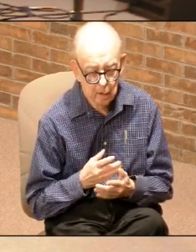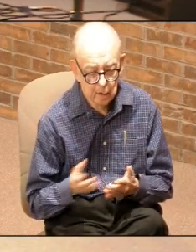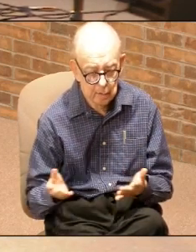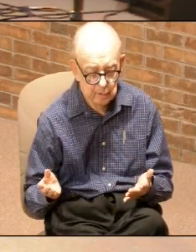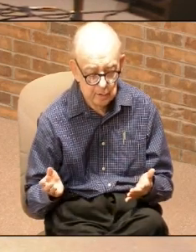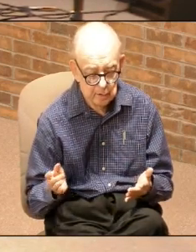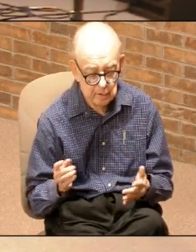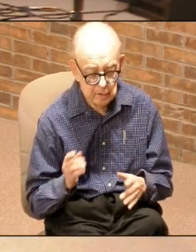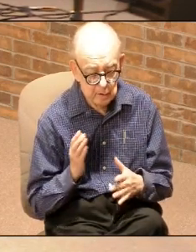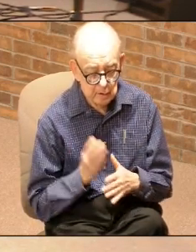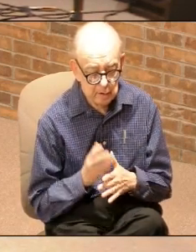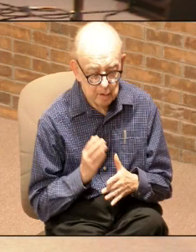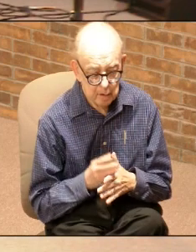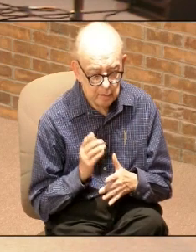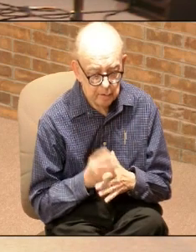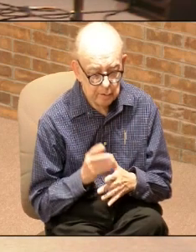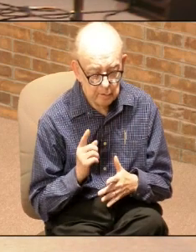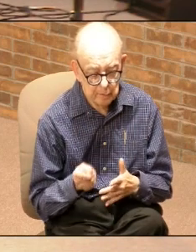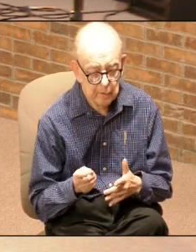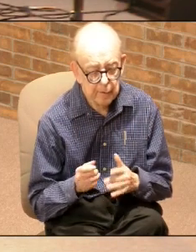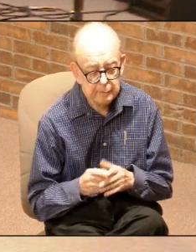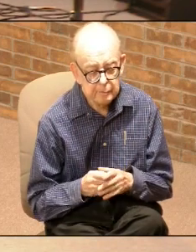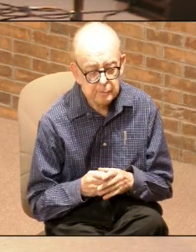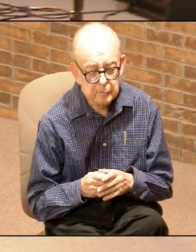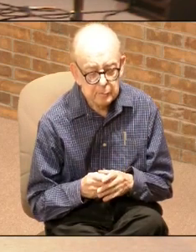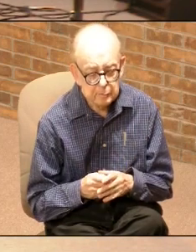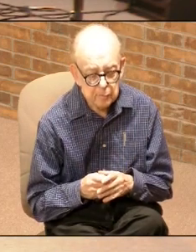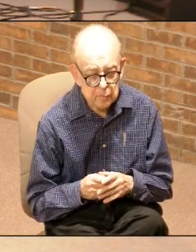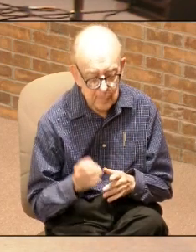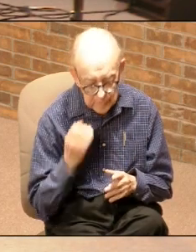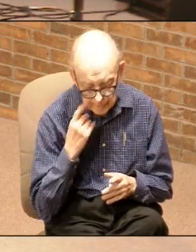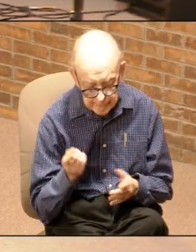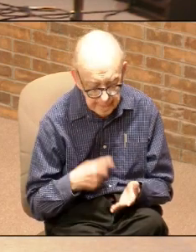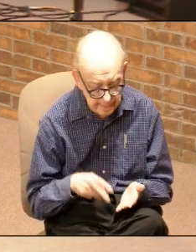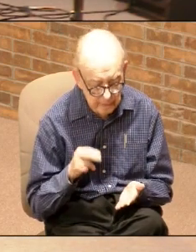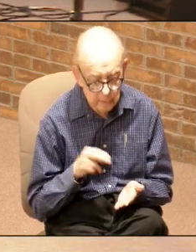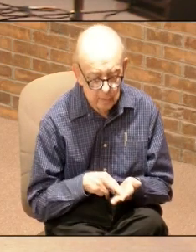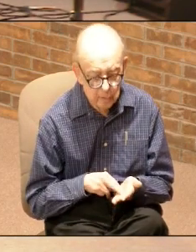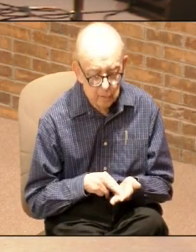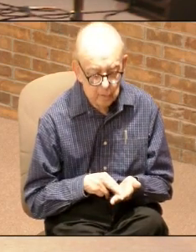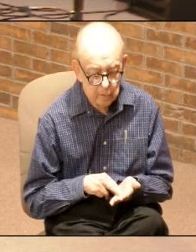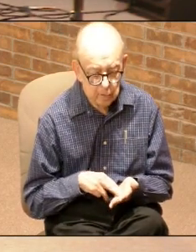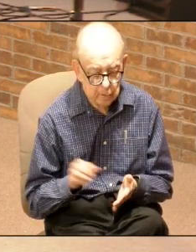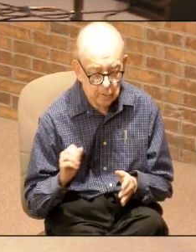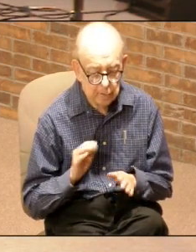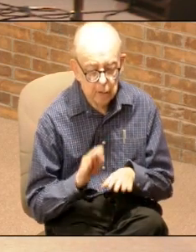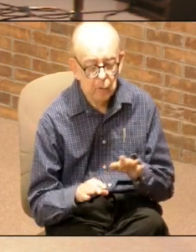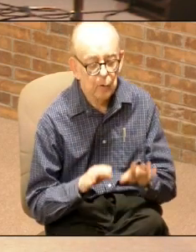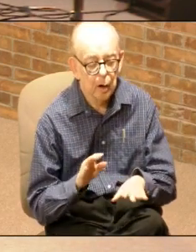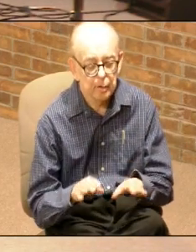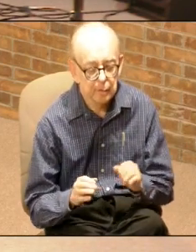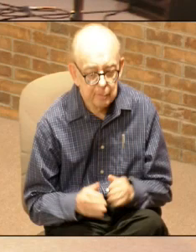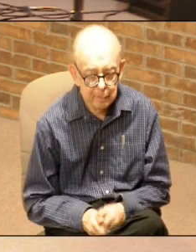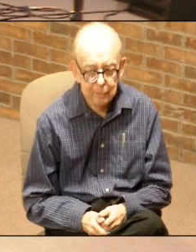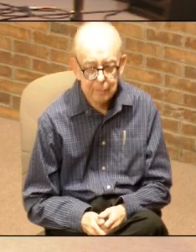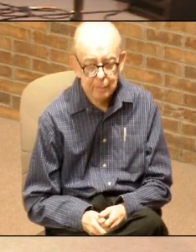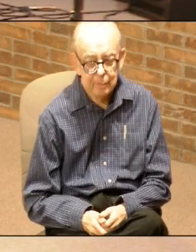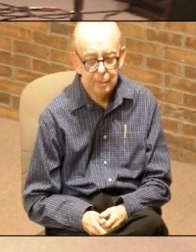get you down and things seem to bother you, if you just get up and just go take a walk,